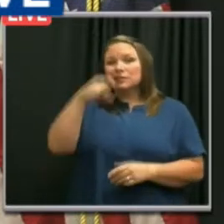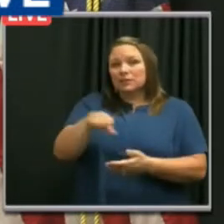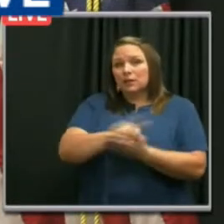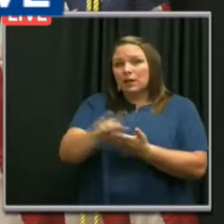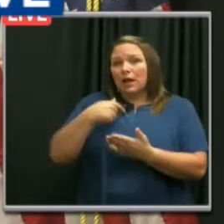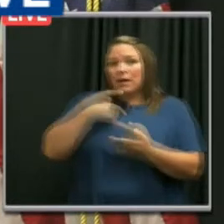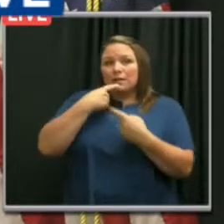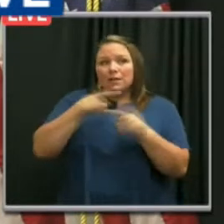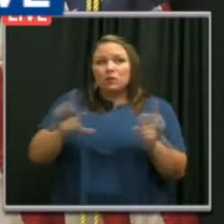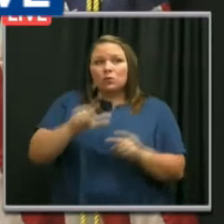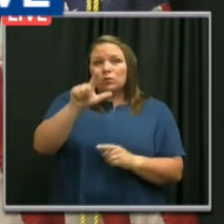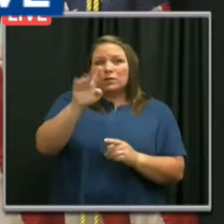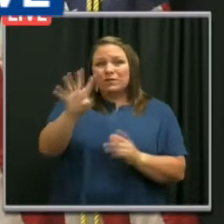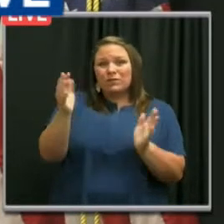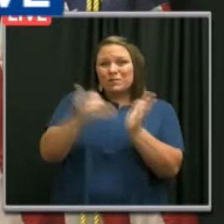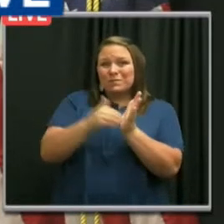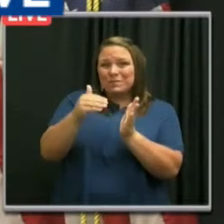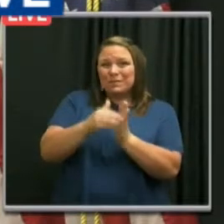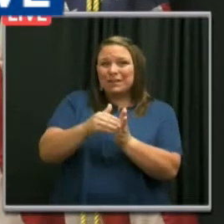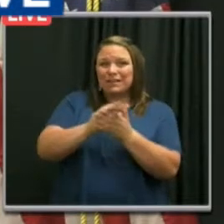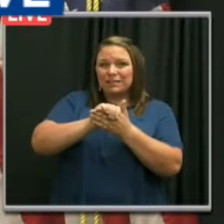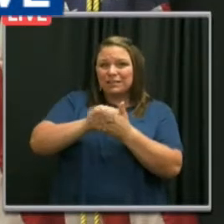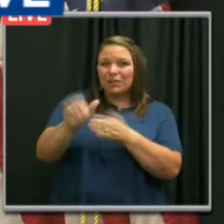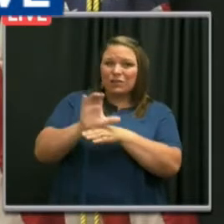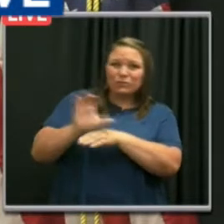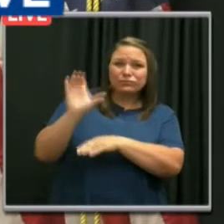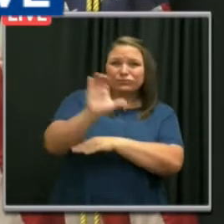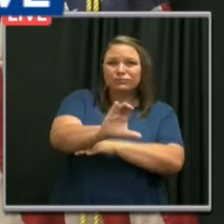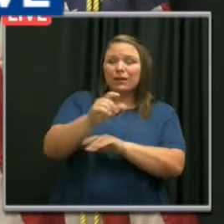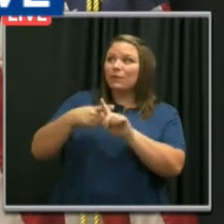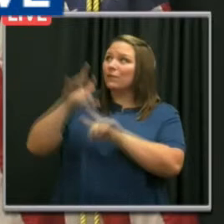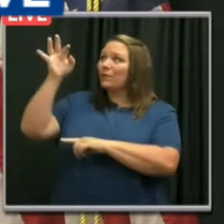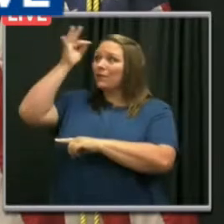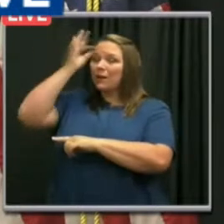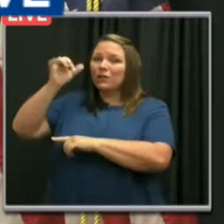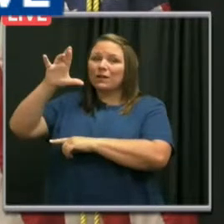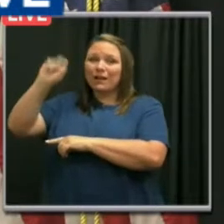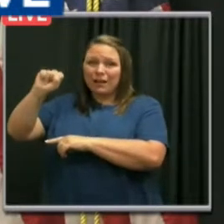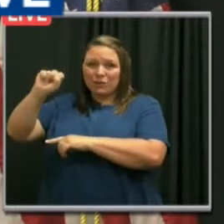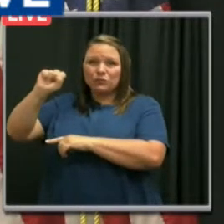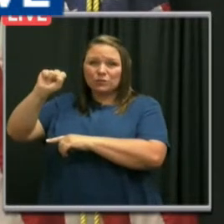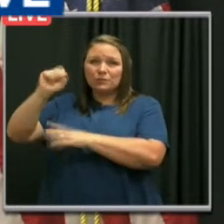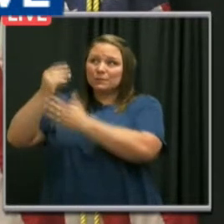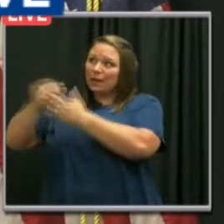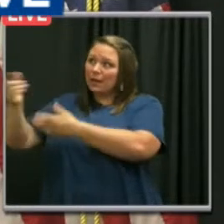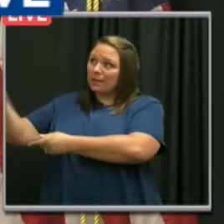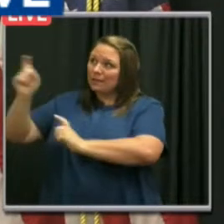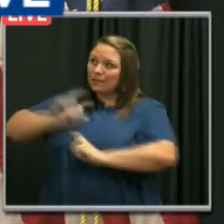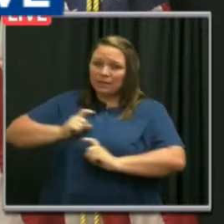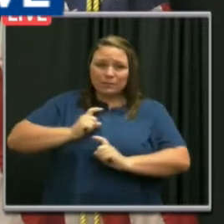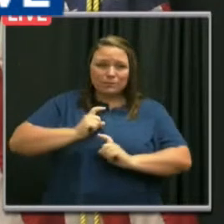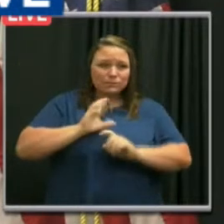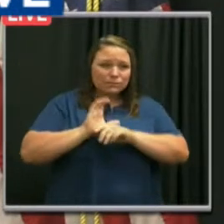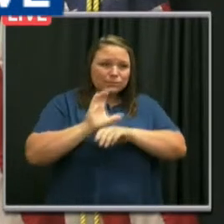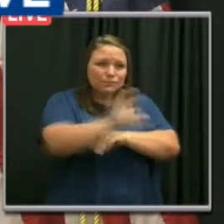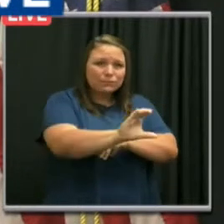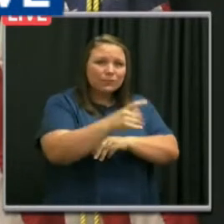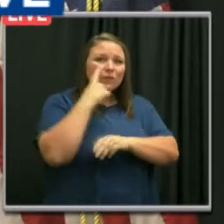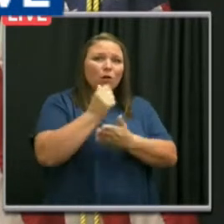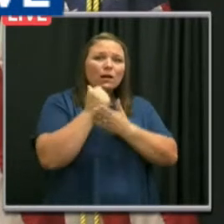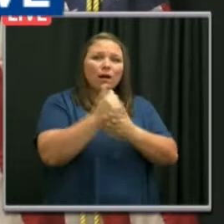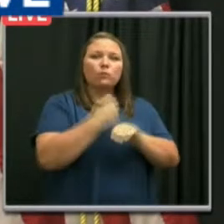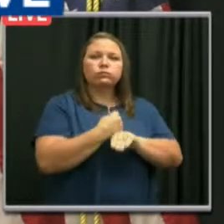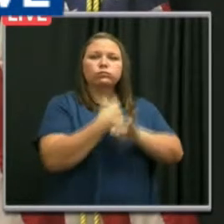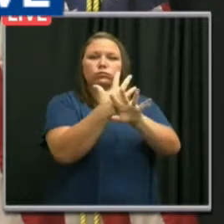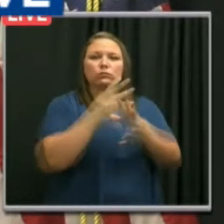a $24 million investment from our Federal CARES Act Relief Fund to assist distance learning